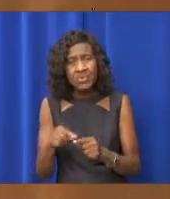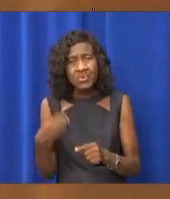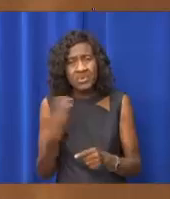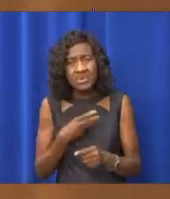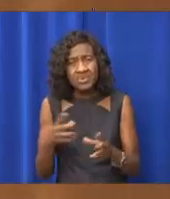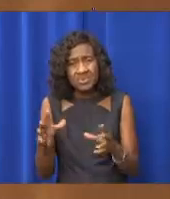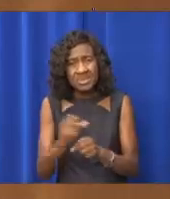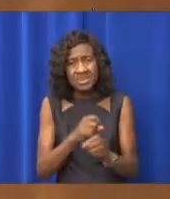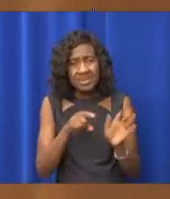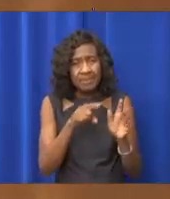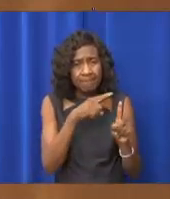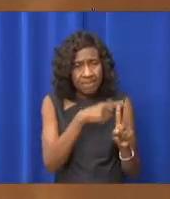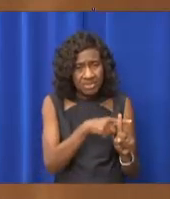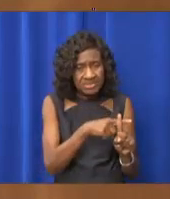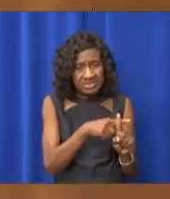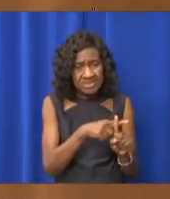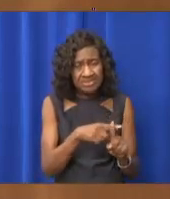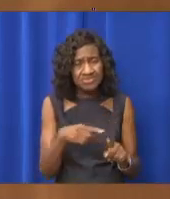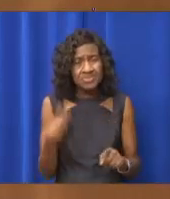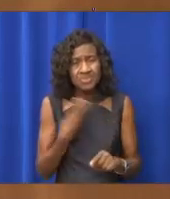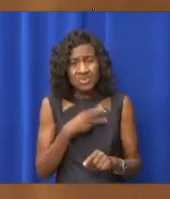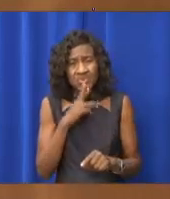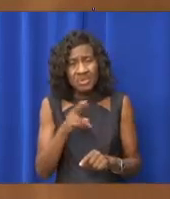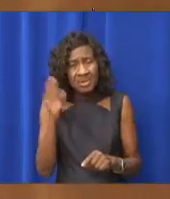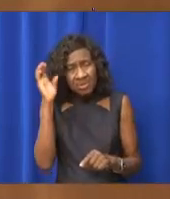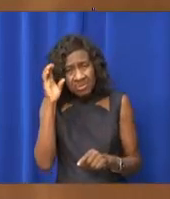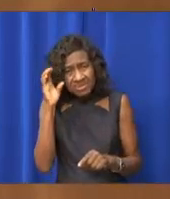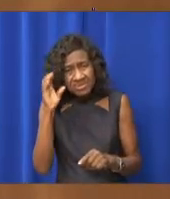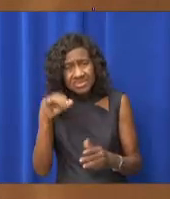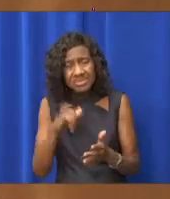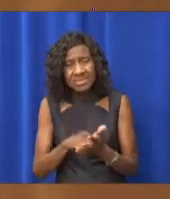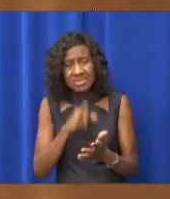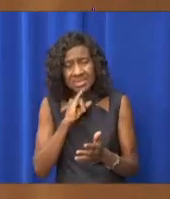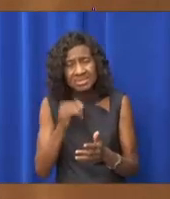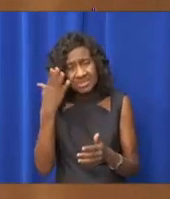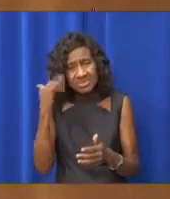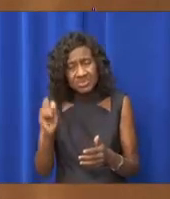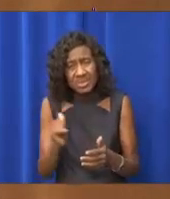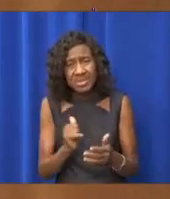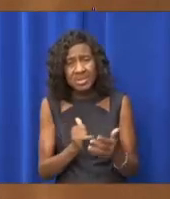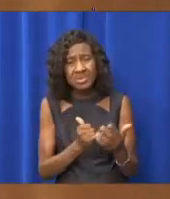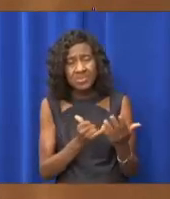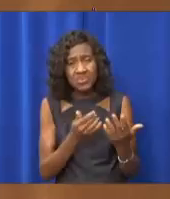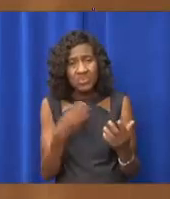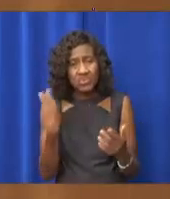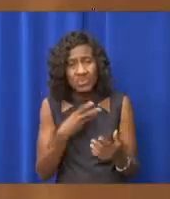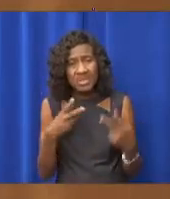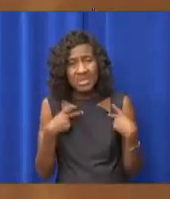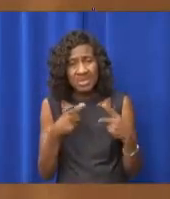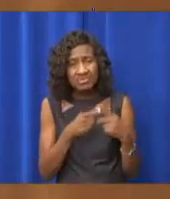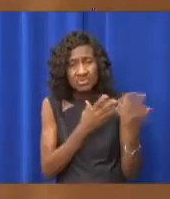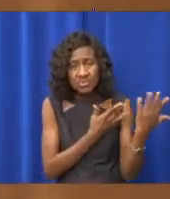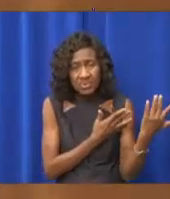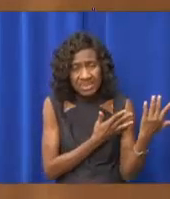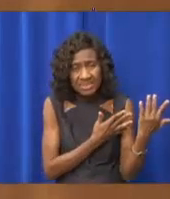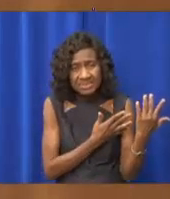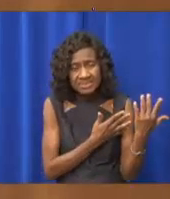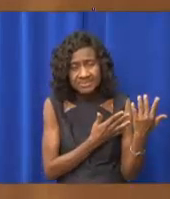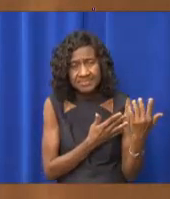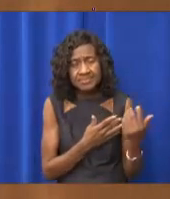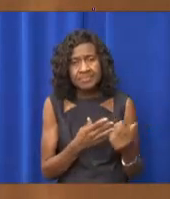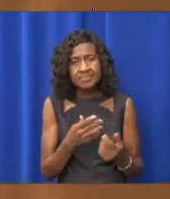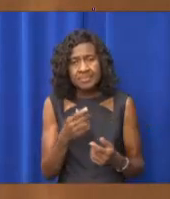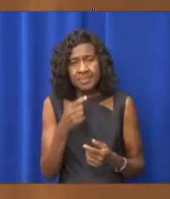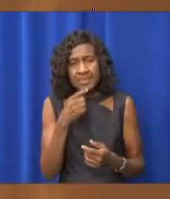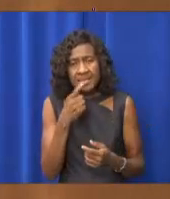we remain cautious about how we unlock things. I had an interesting meeting with